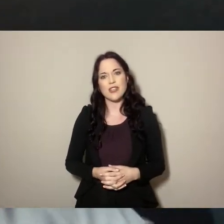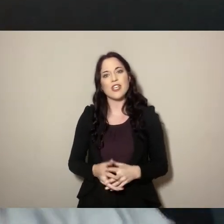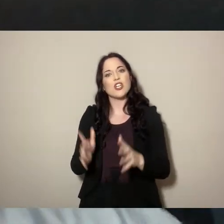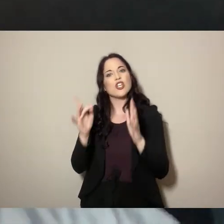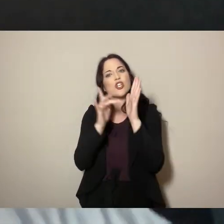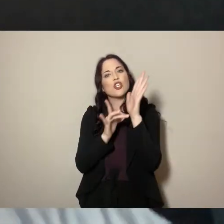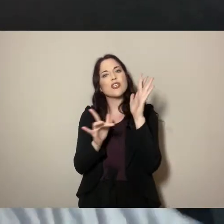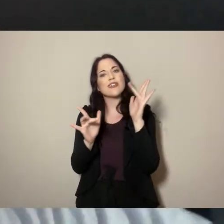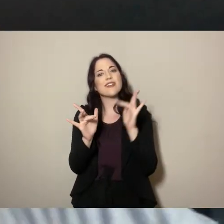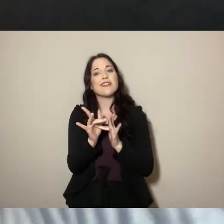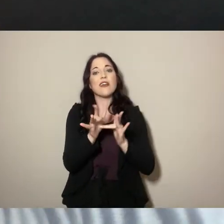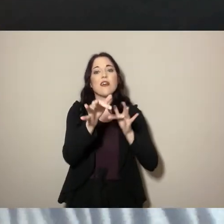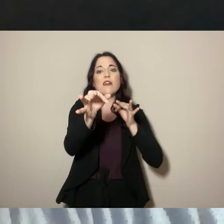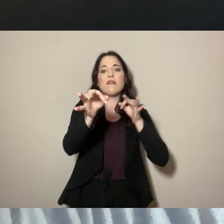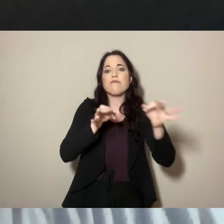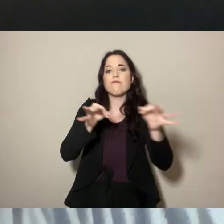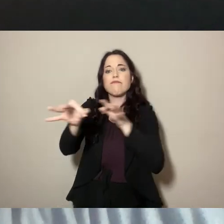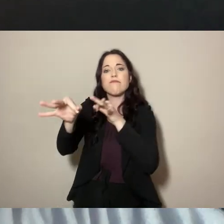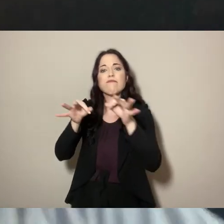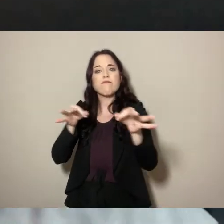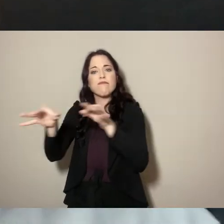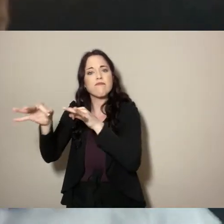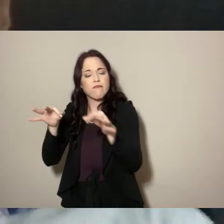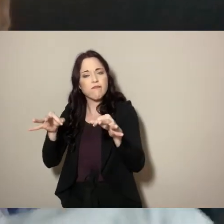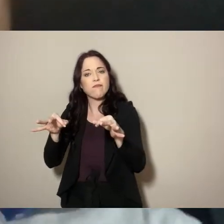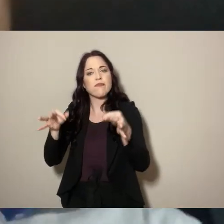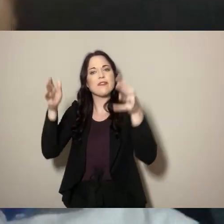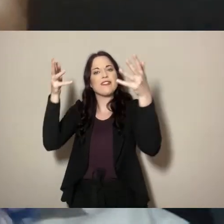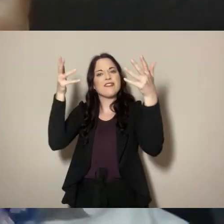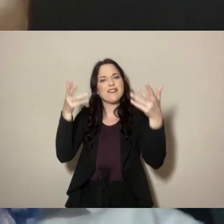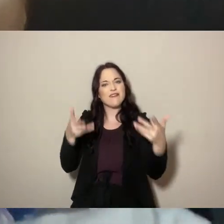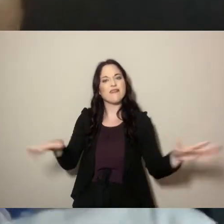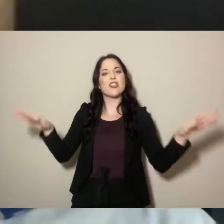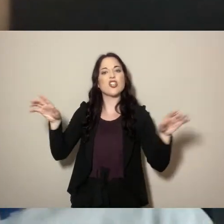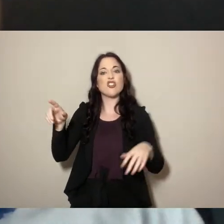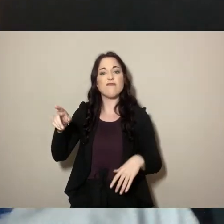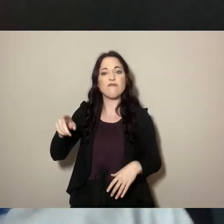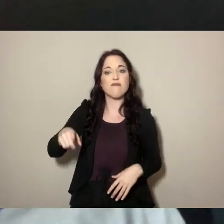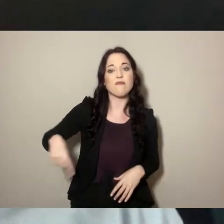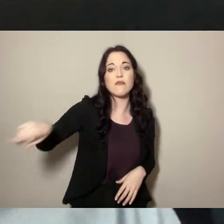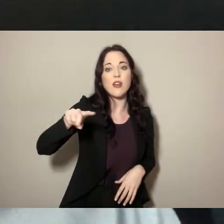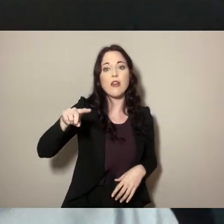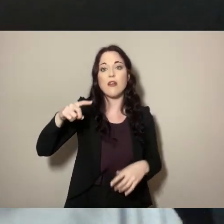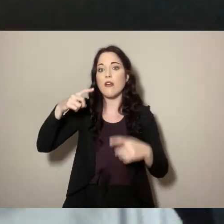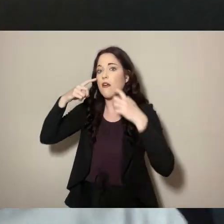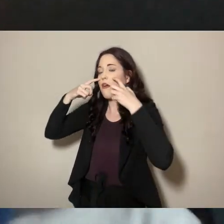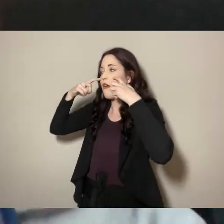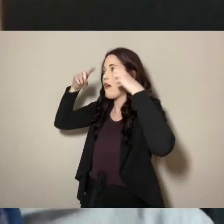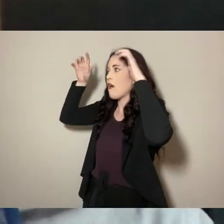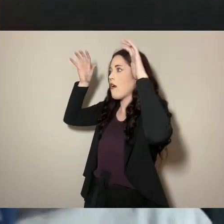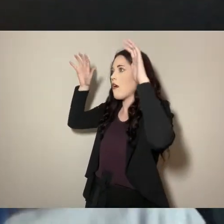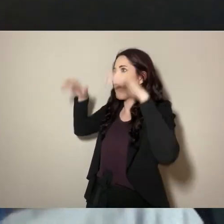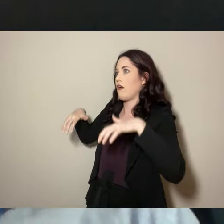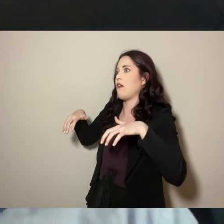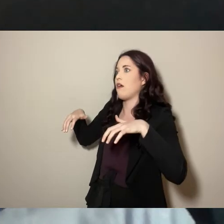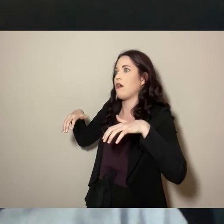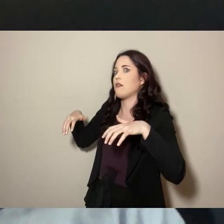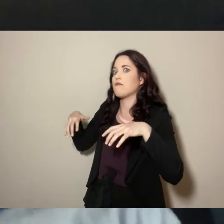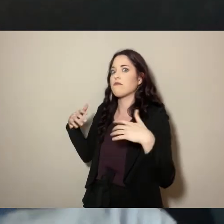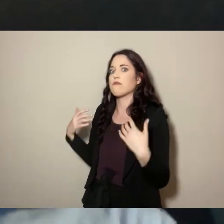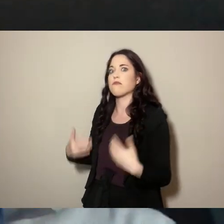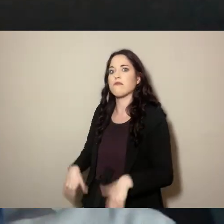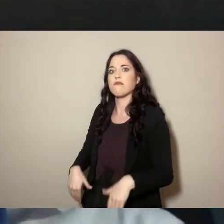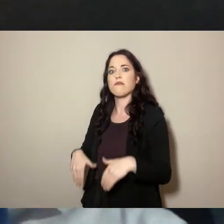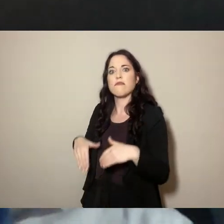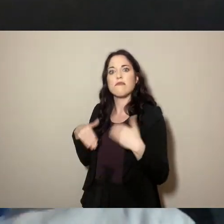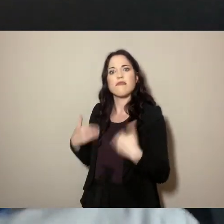Jesus finished speaking and left the crowds spellbound at his teachings,